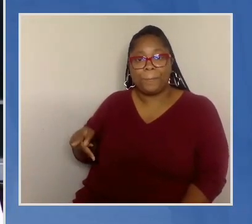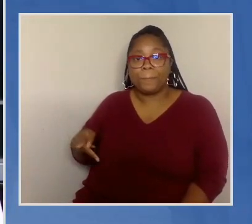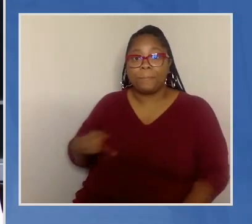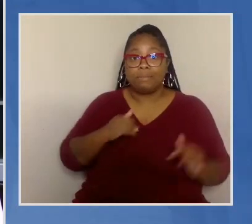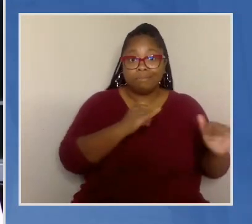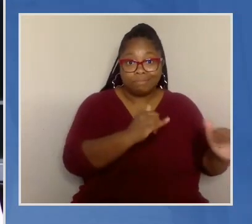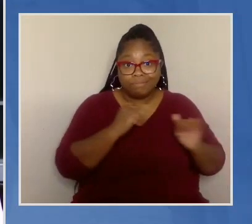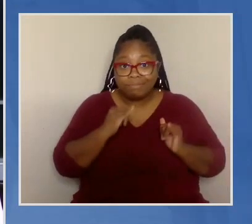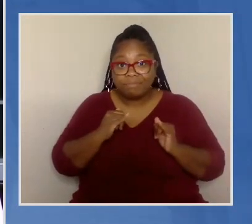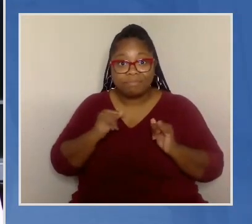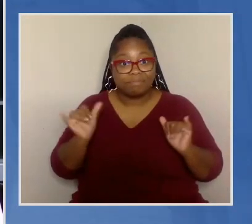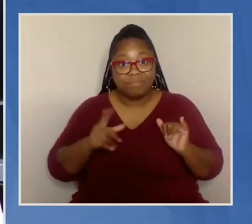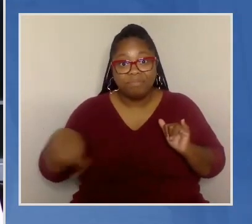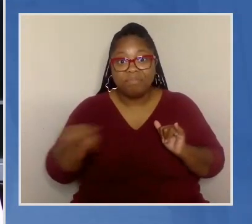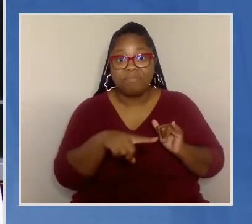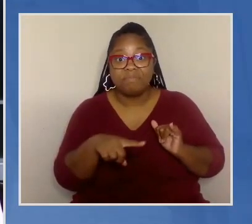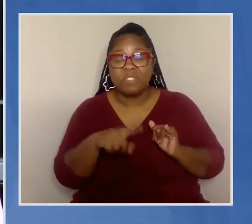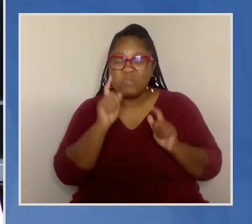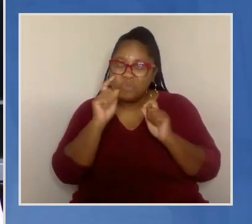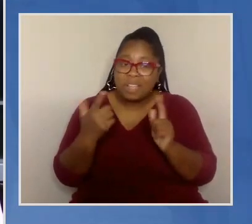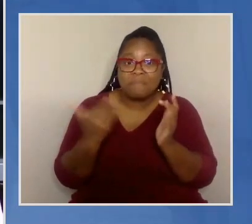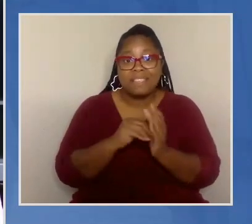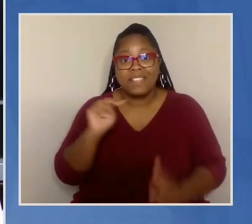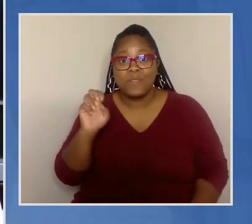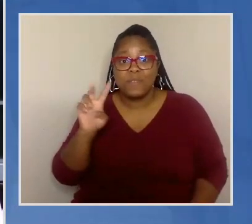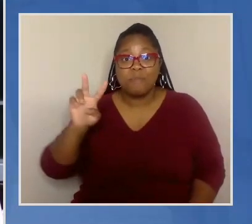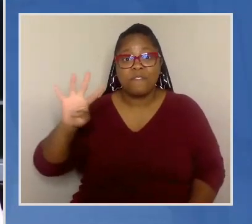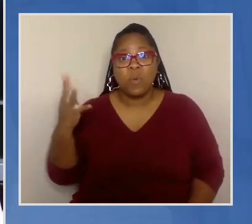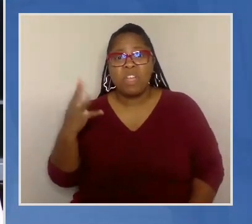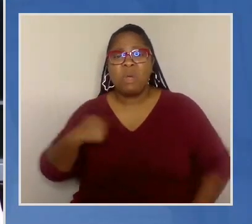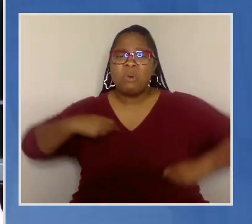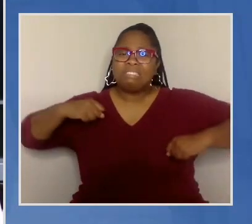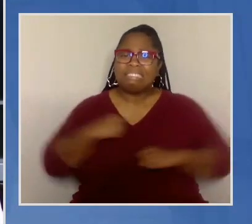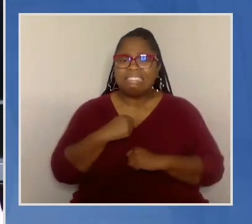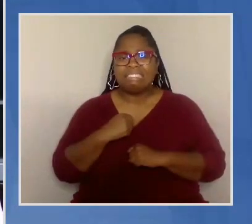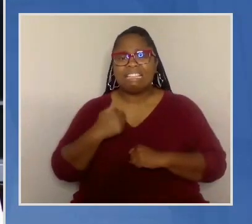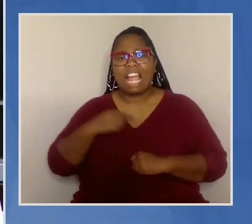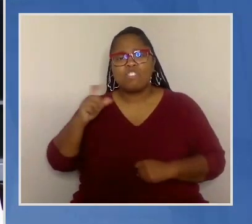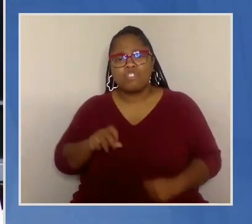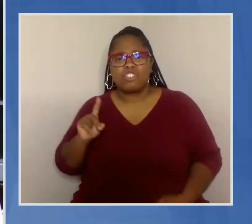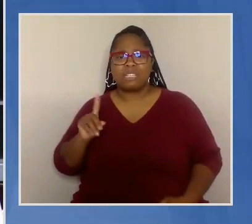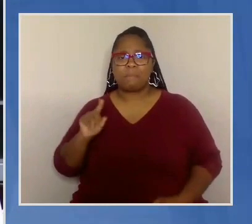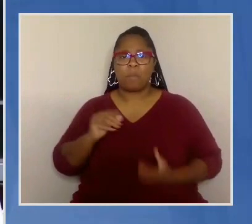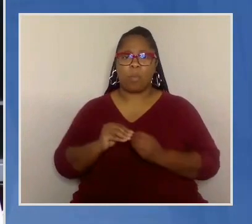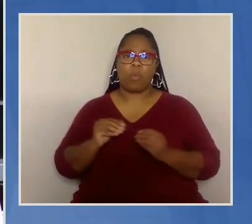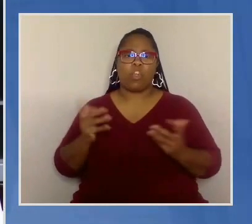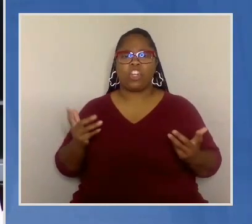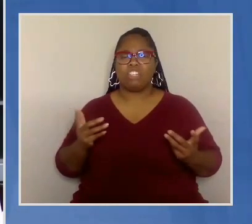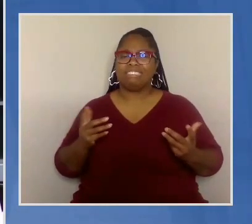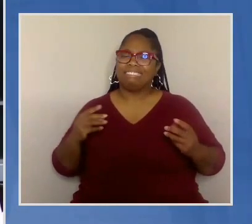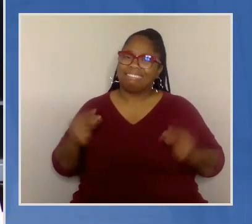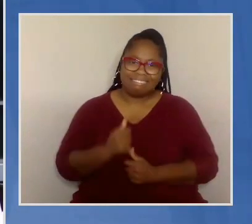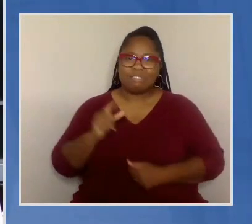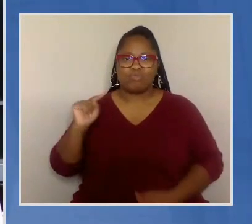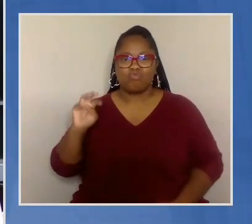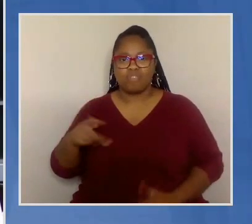me, and like you, they don't want to wake up on November 4th thinking they could have done more.